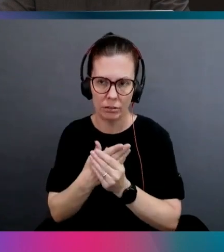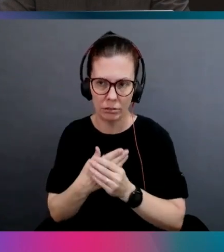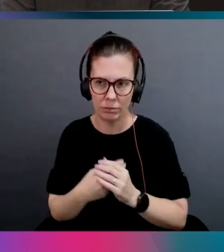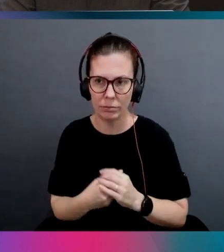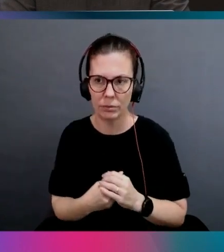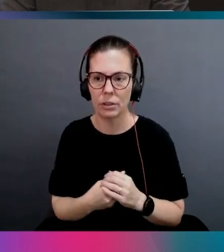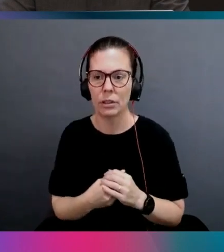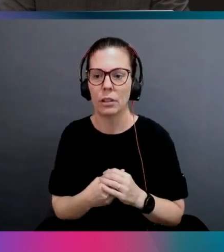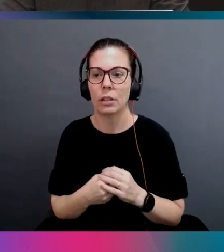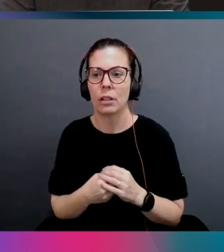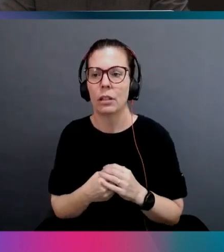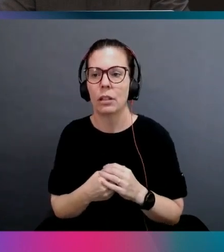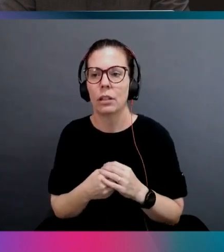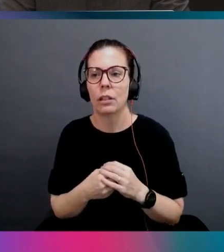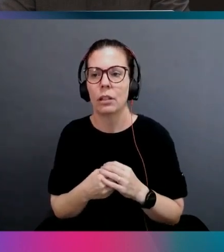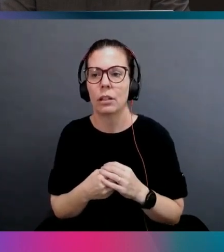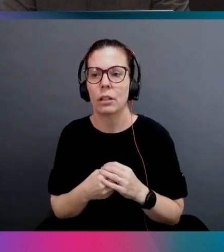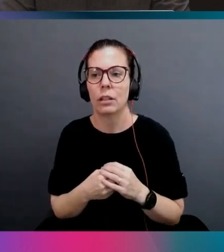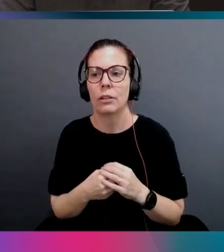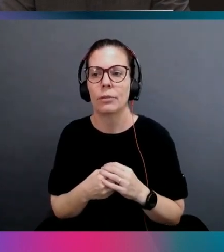to